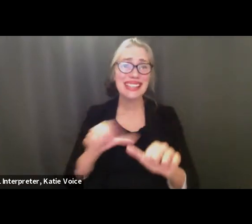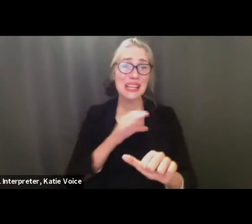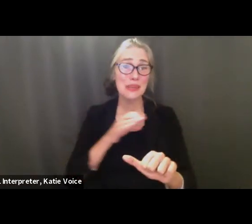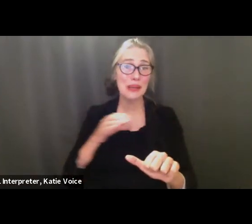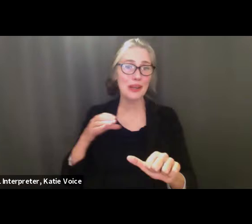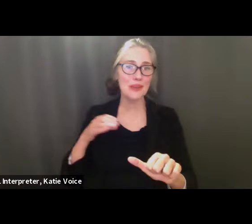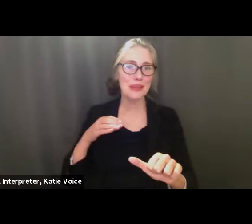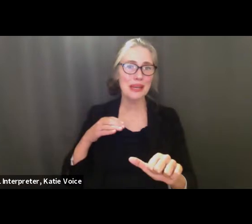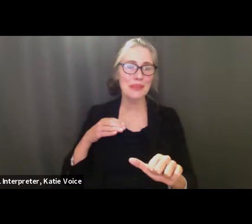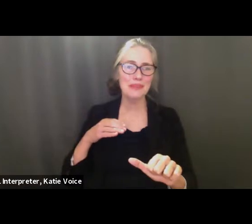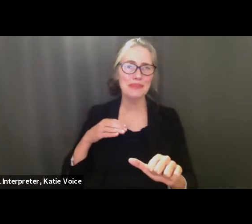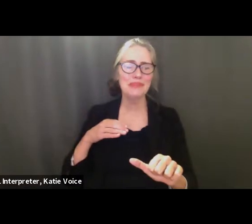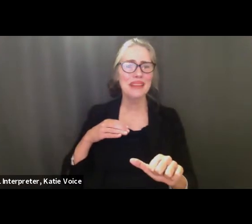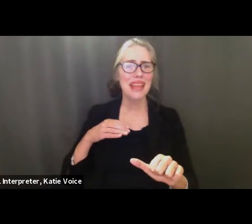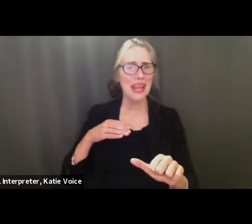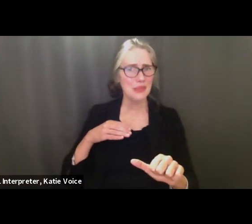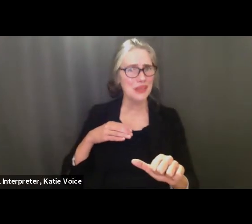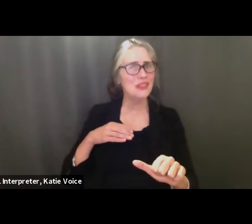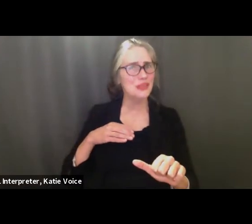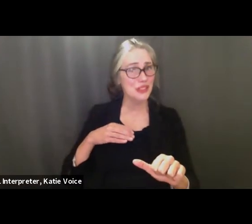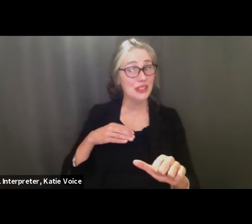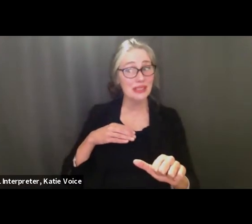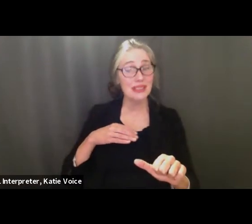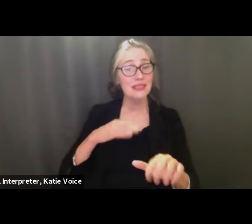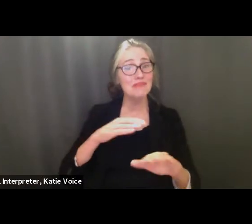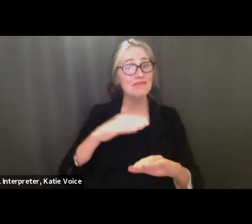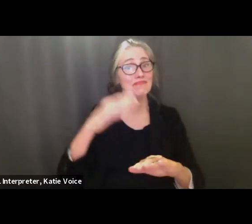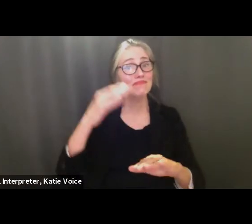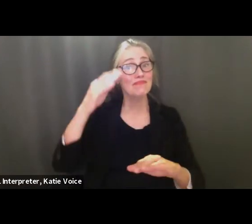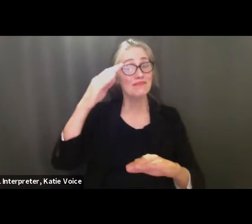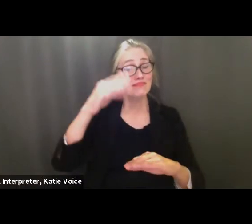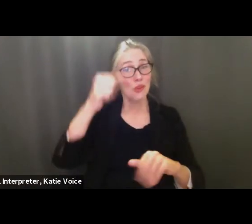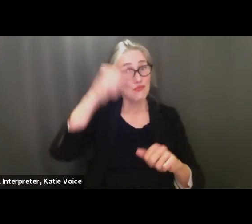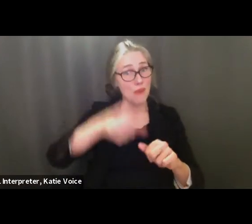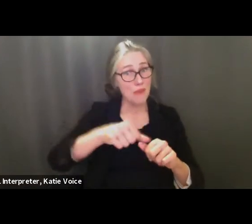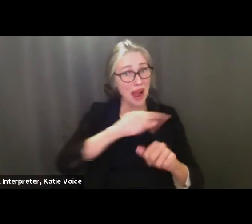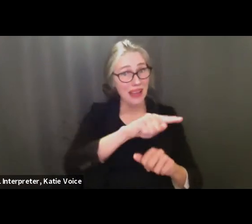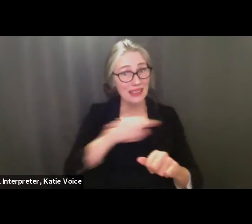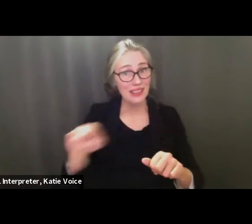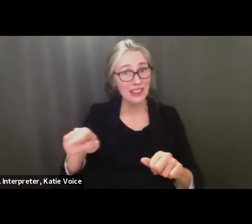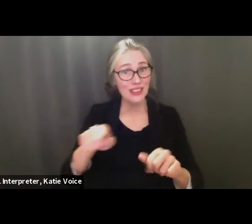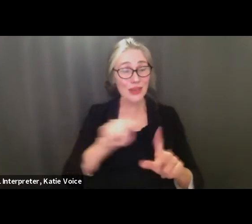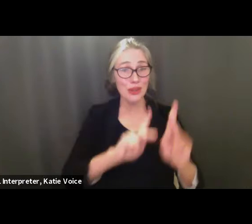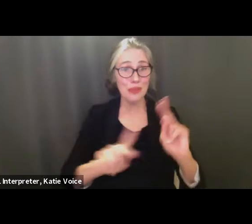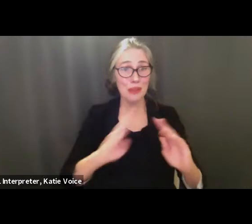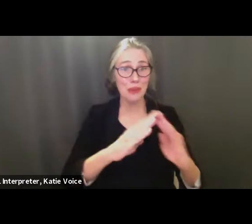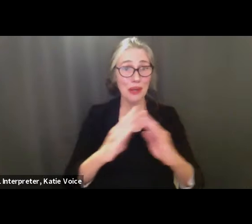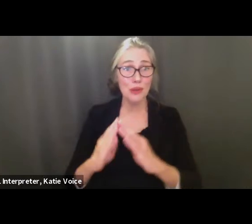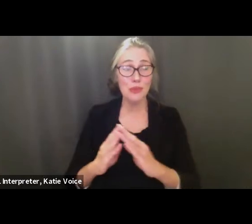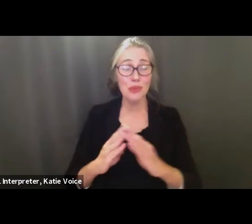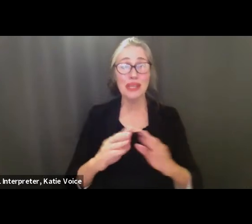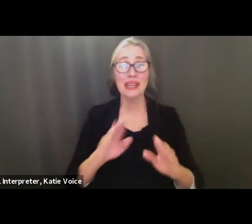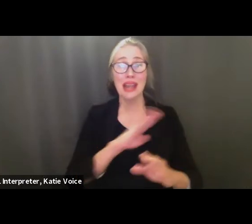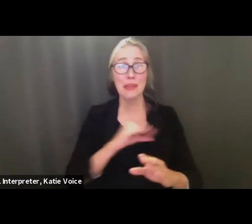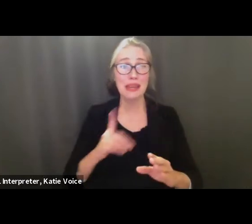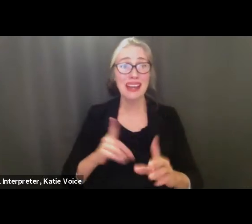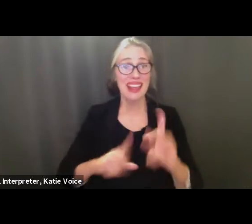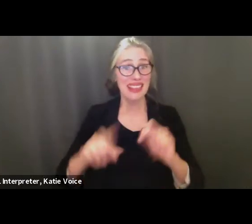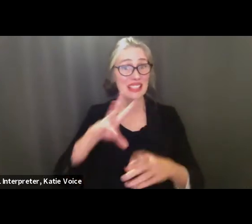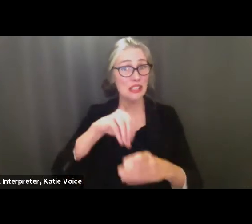the public and my colleagues on the board that this idea came from our Sustainability Committee, which is made up of